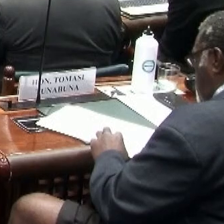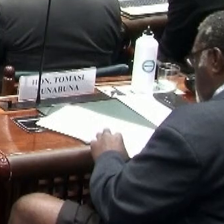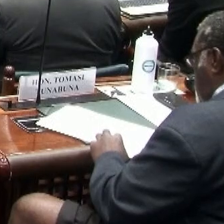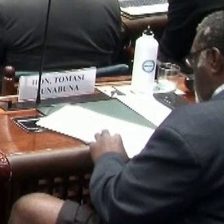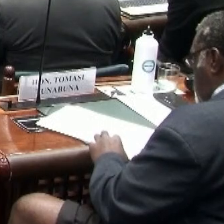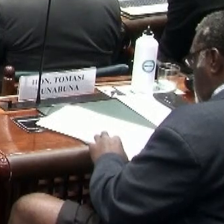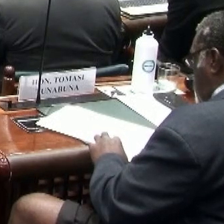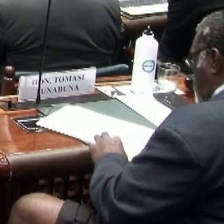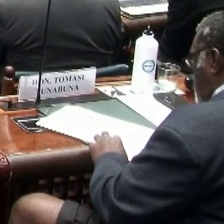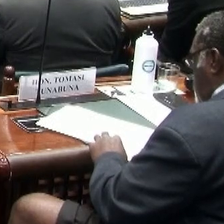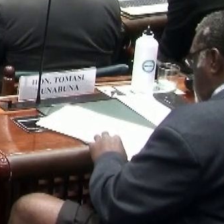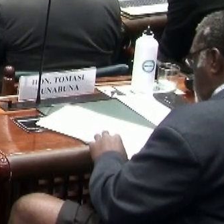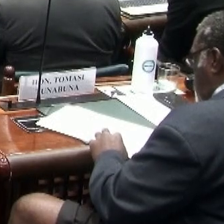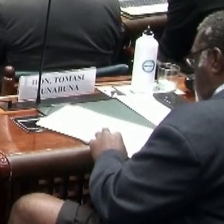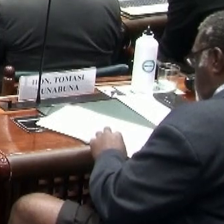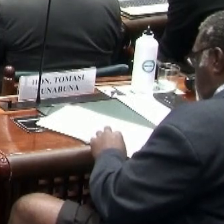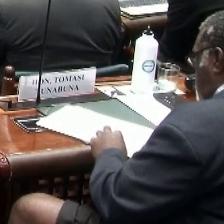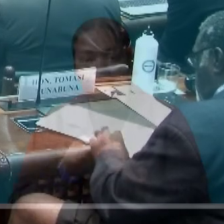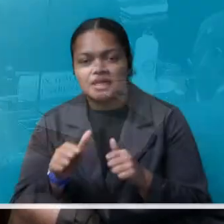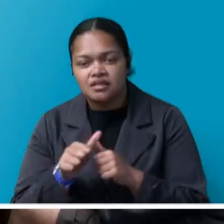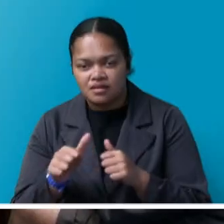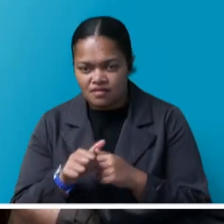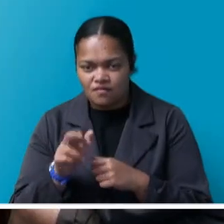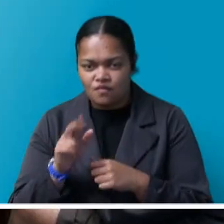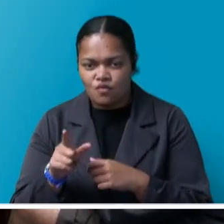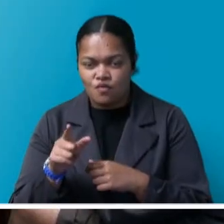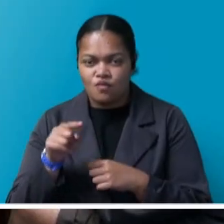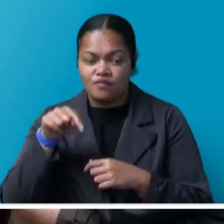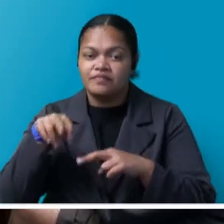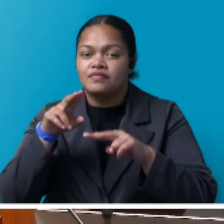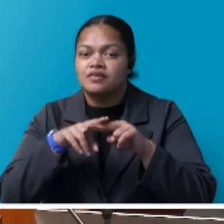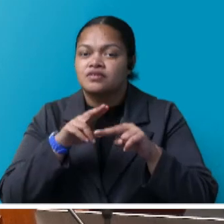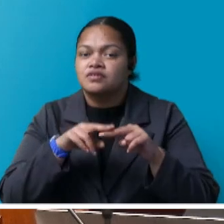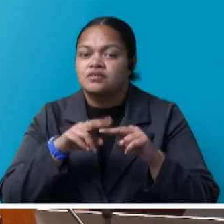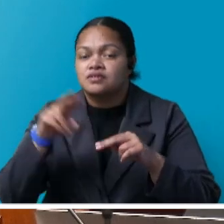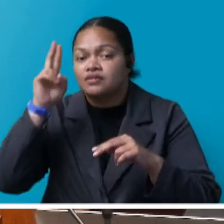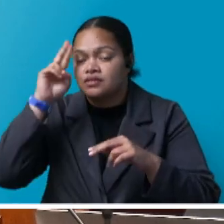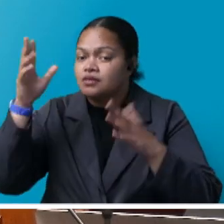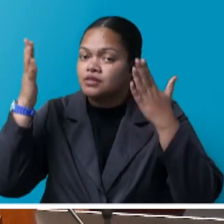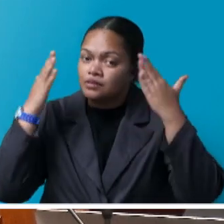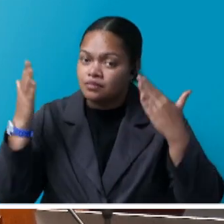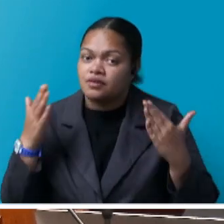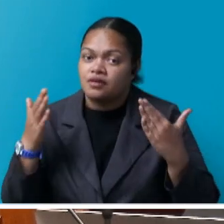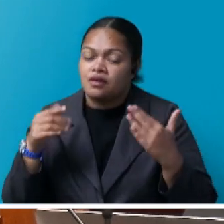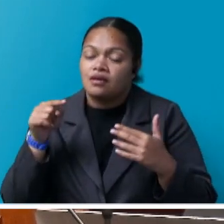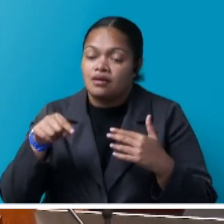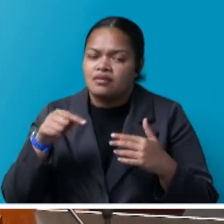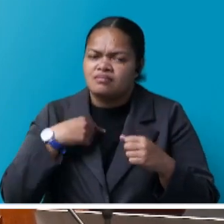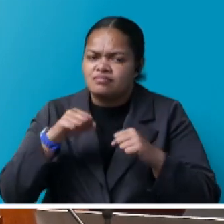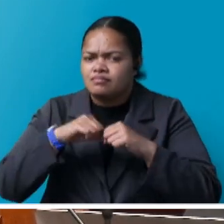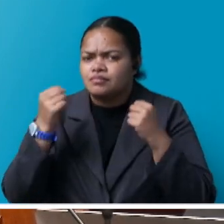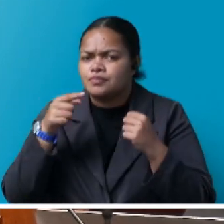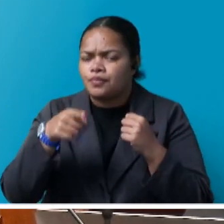for the progress and betterment of our beloved Fiji. Mr. Speaker, sir, our collective resilience as a nation